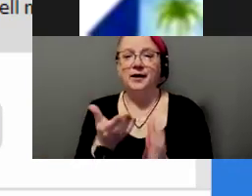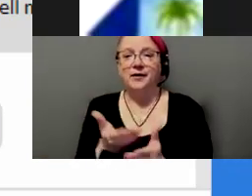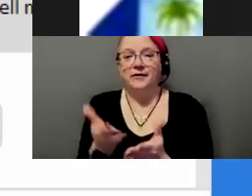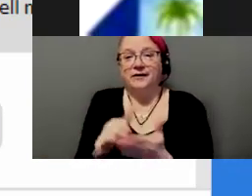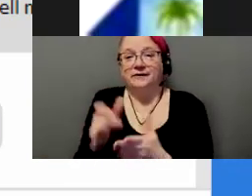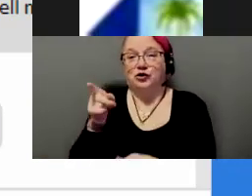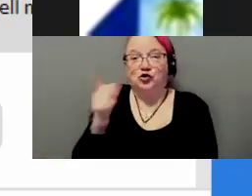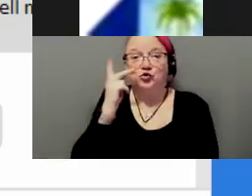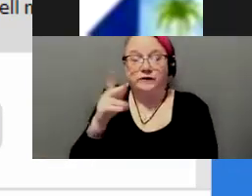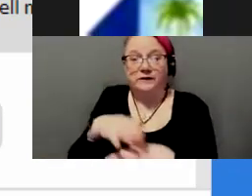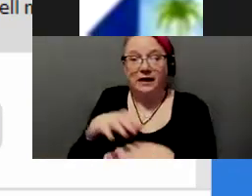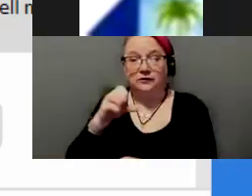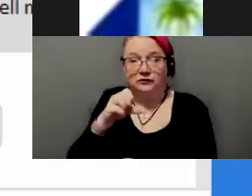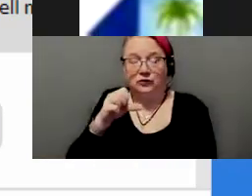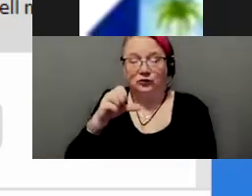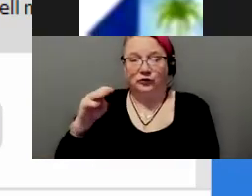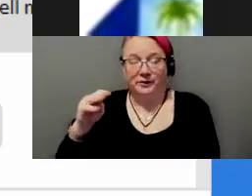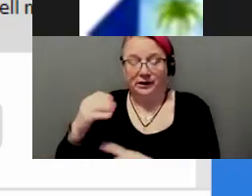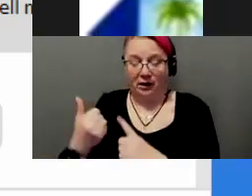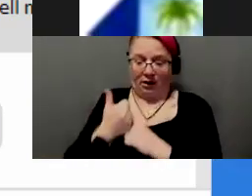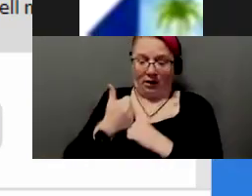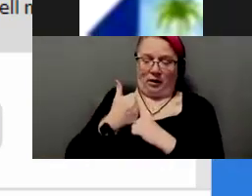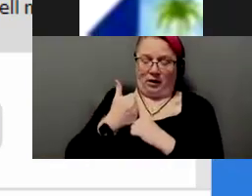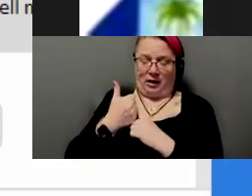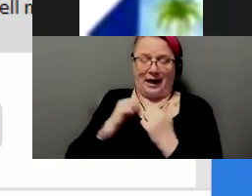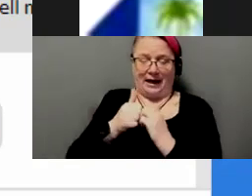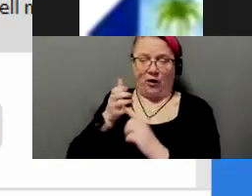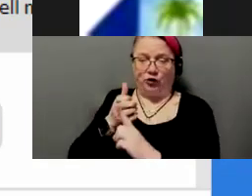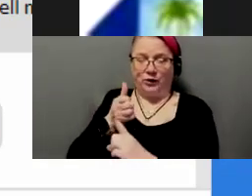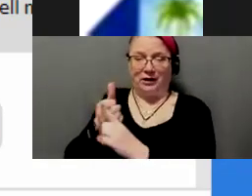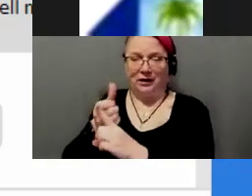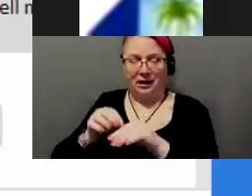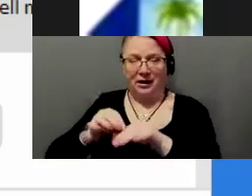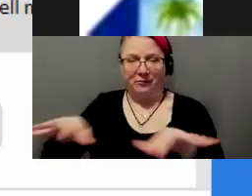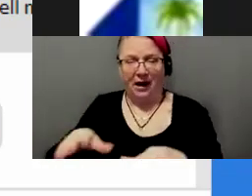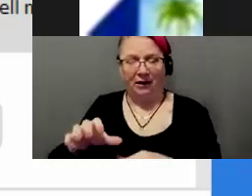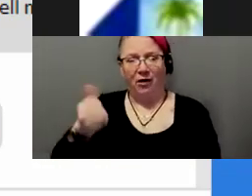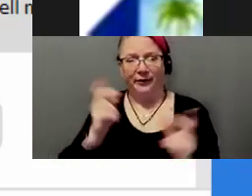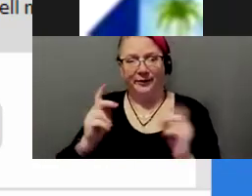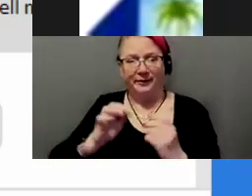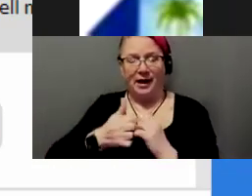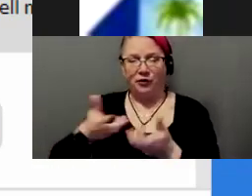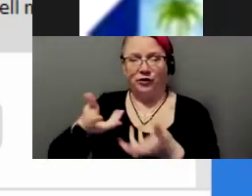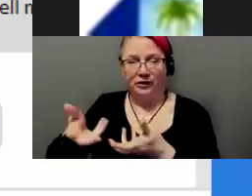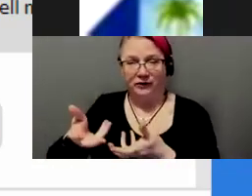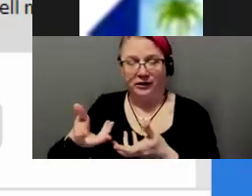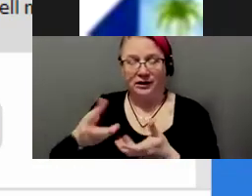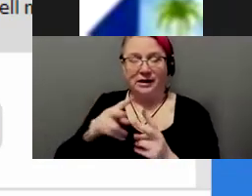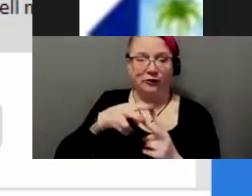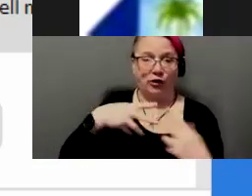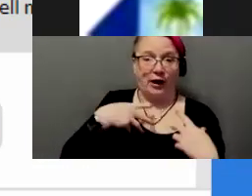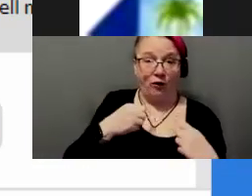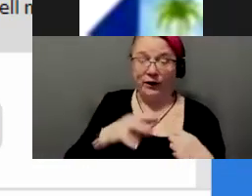social media impact you and how you can have impact on others by how you're engaging with them in healthy or unhealthy